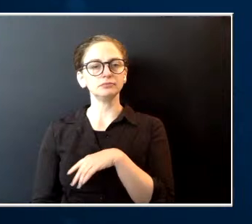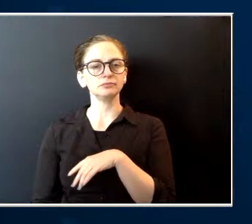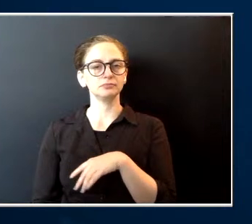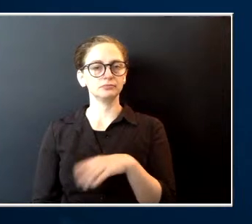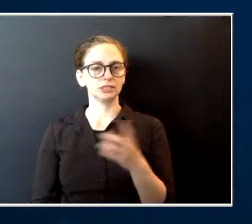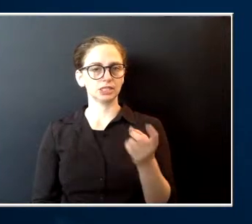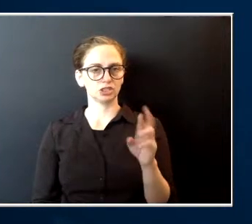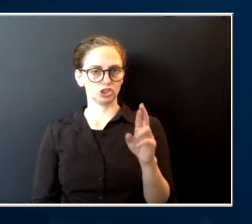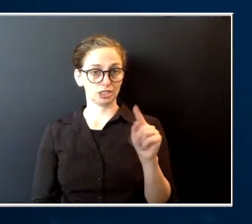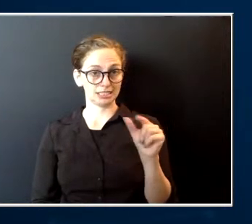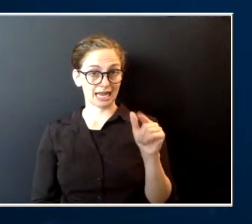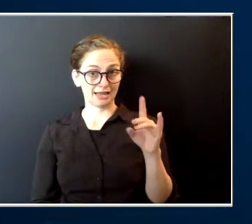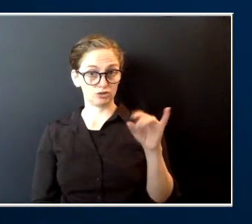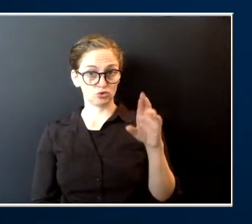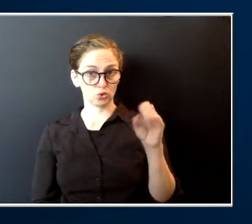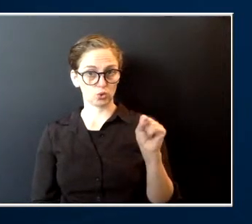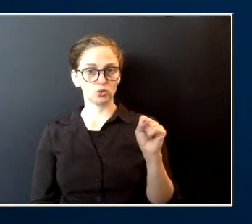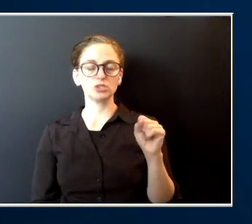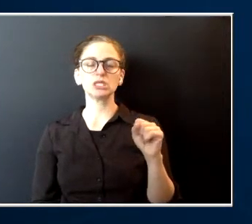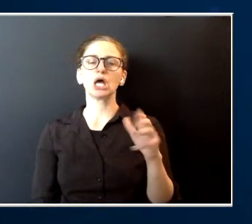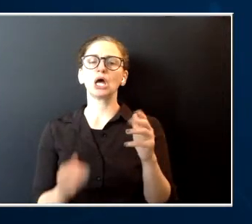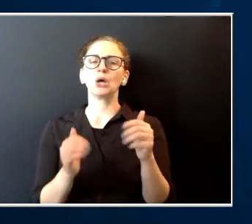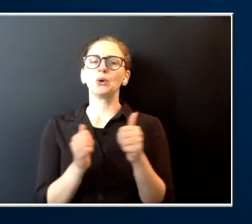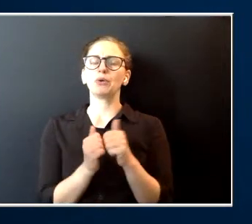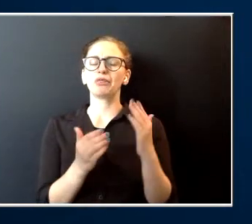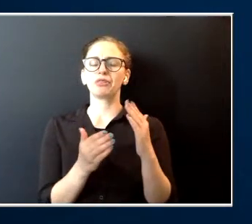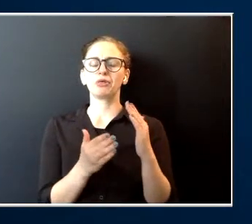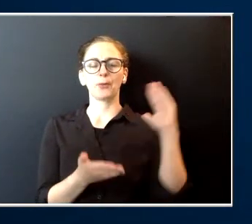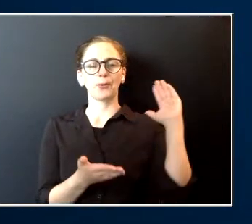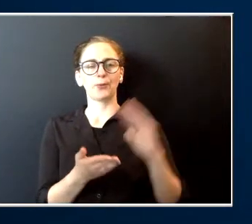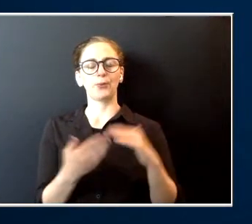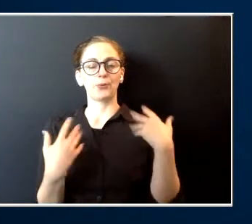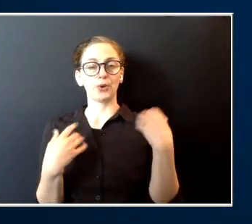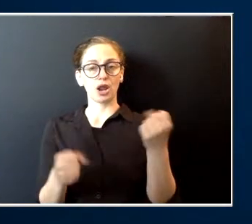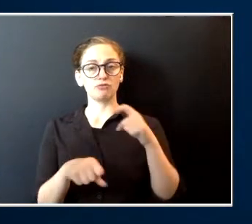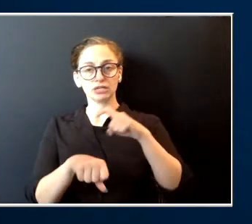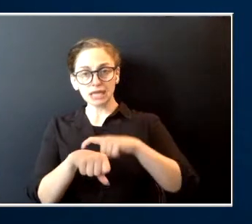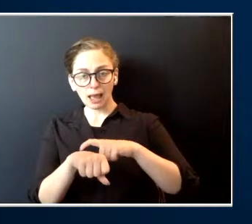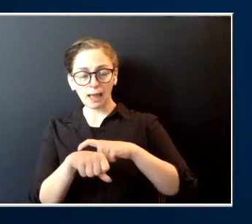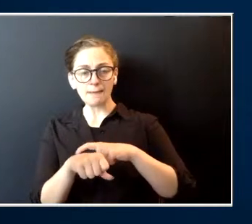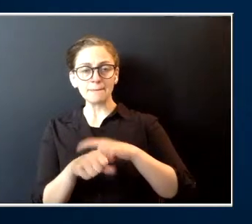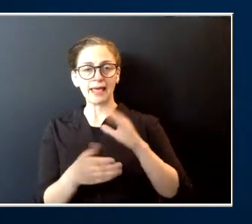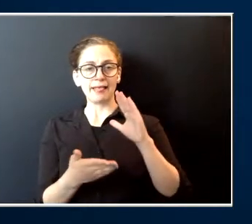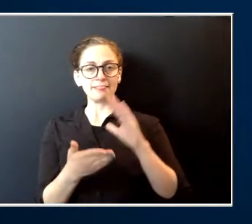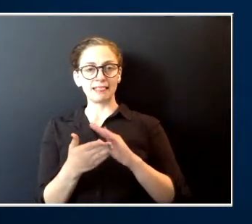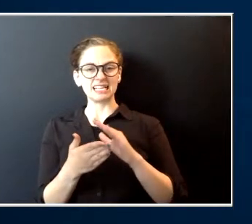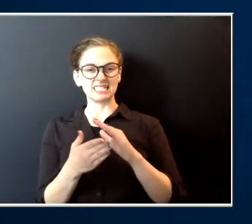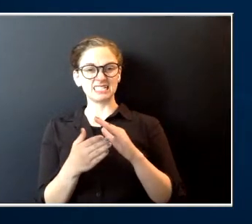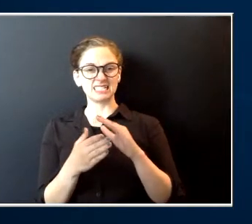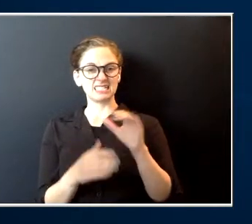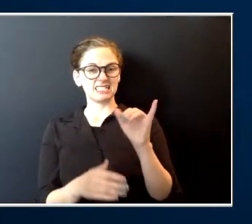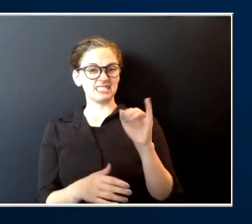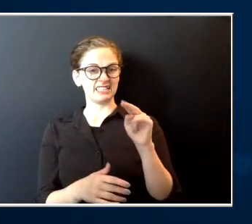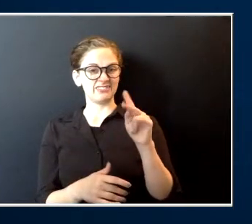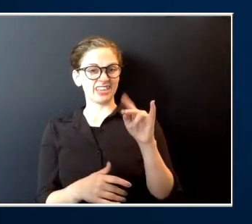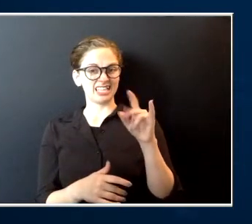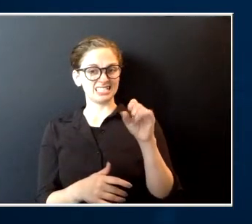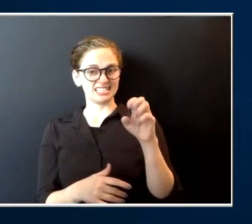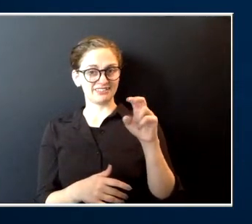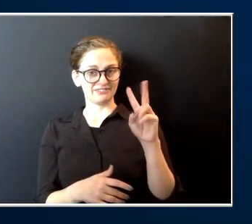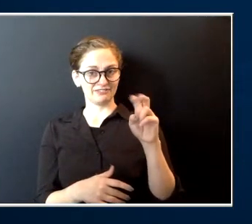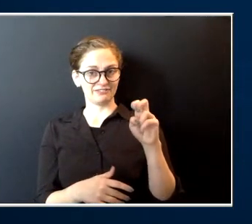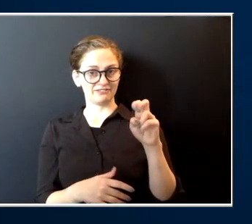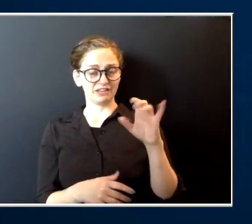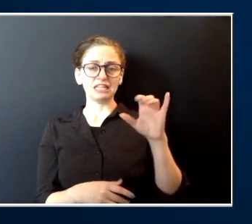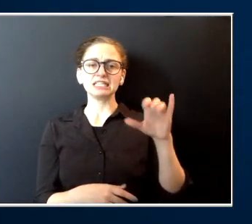recovery time and being less invasive, does this allow people to have heart procedures done that previously might have been too risky to